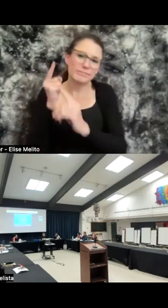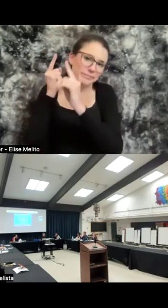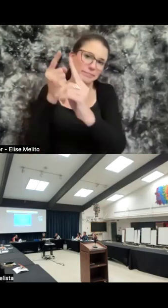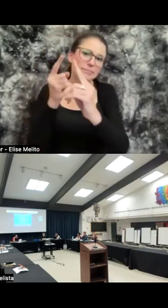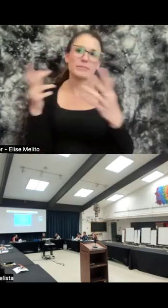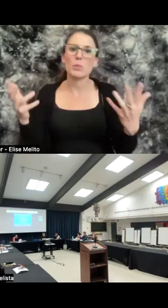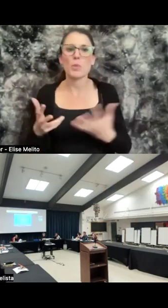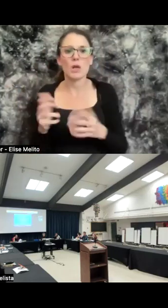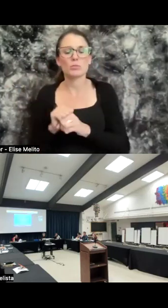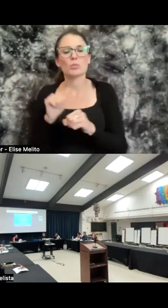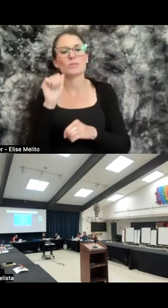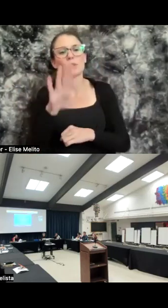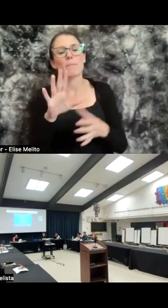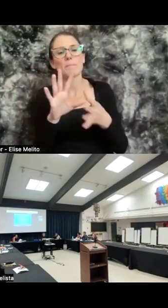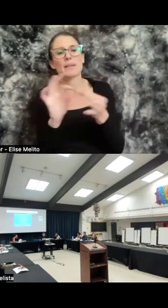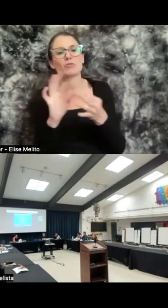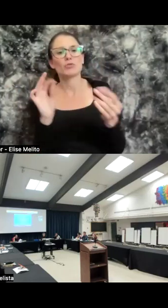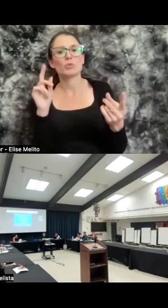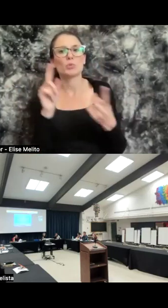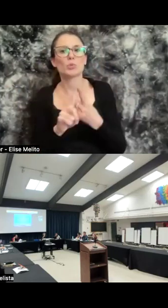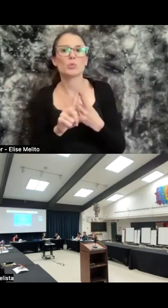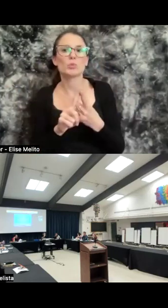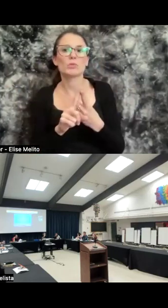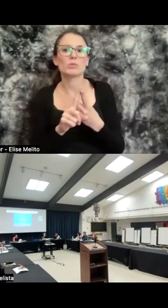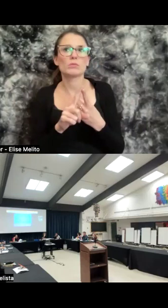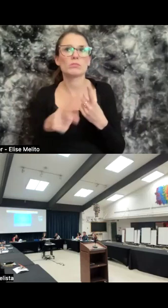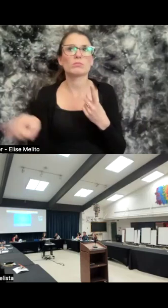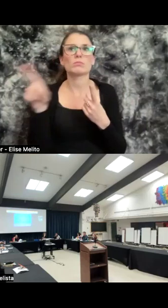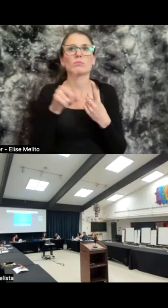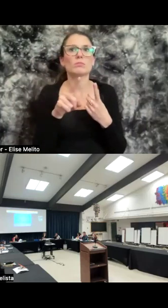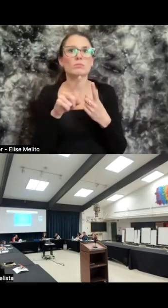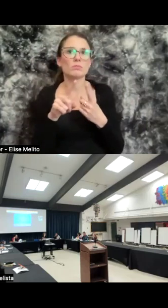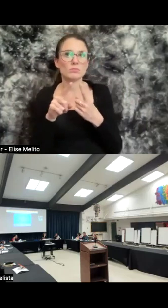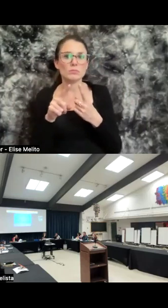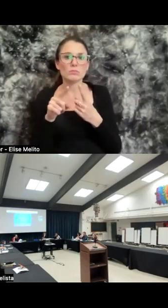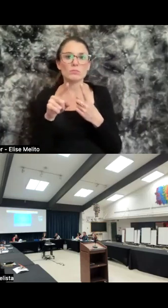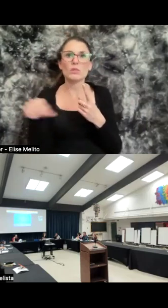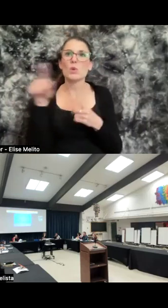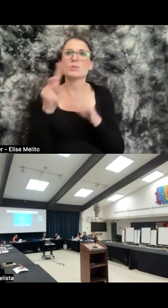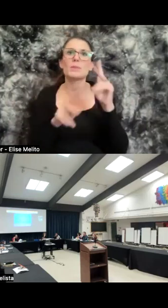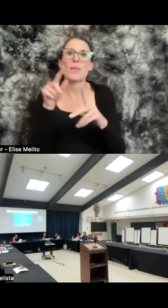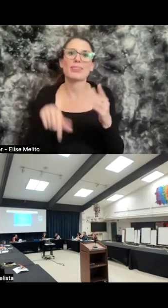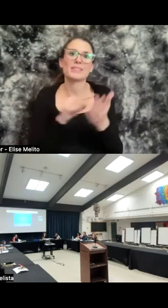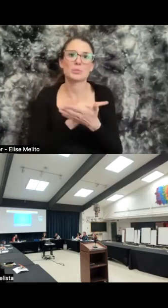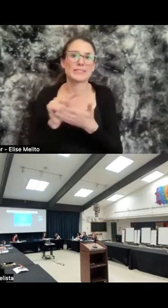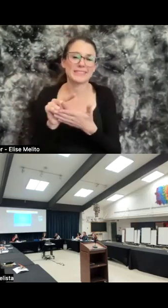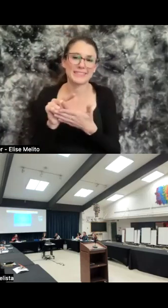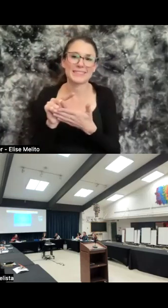to send messaging out to those folks this week.